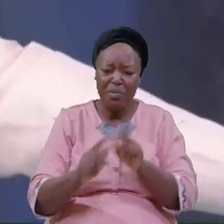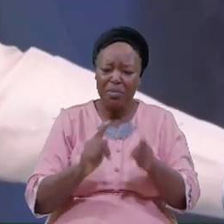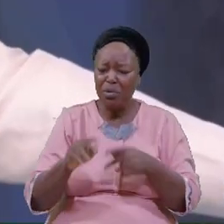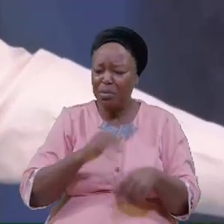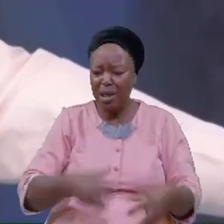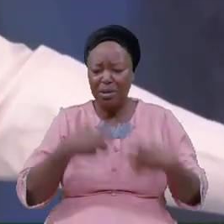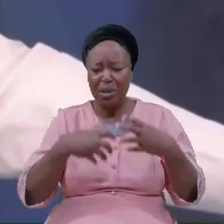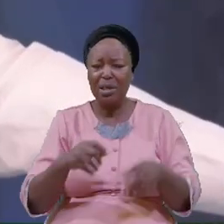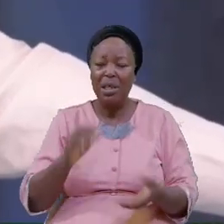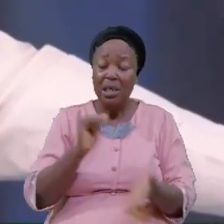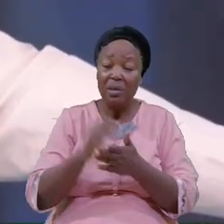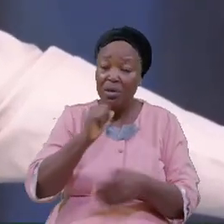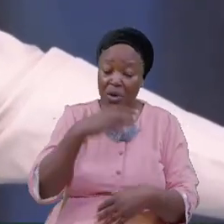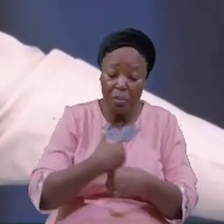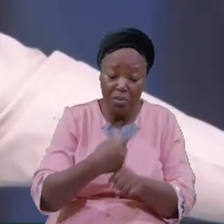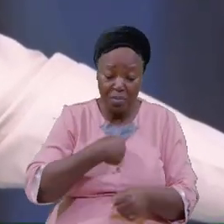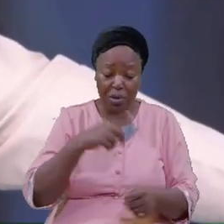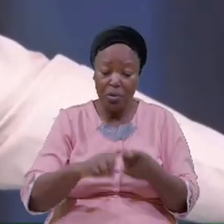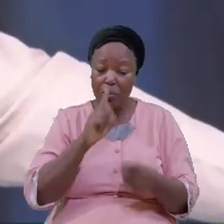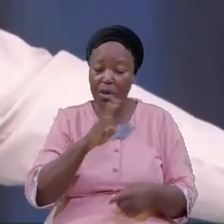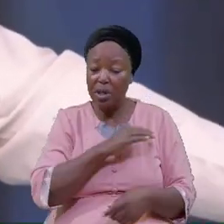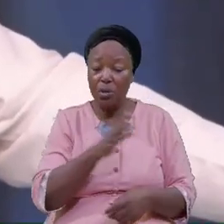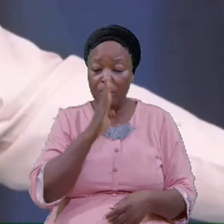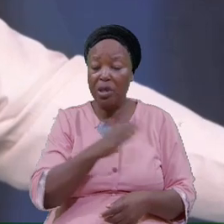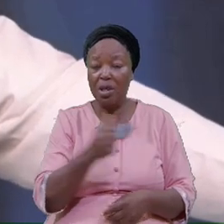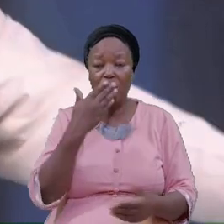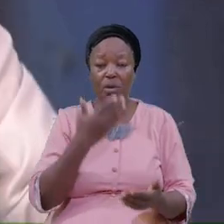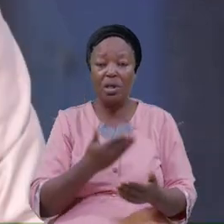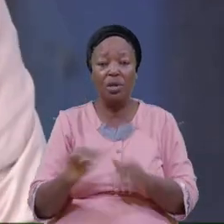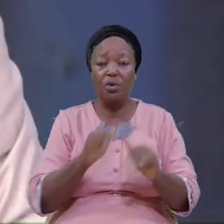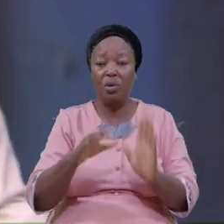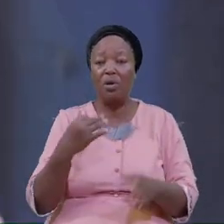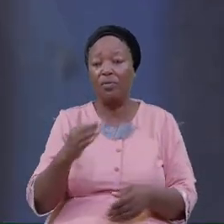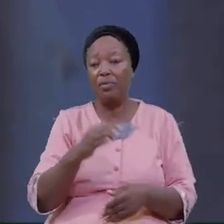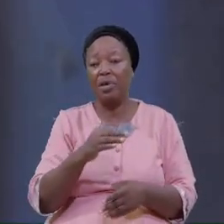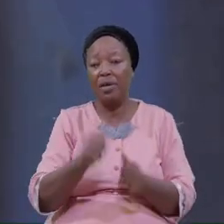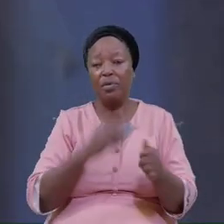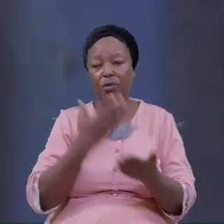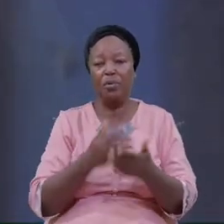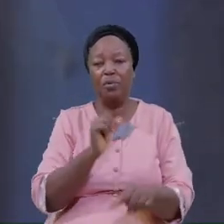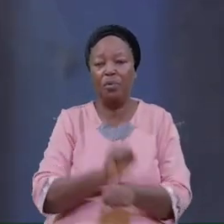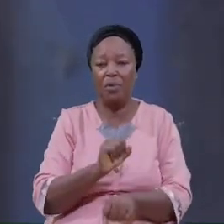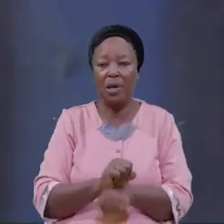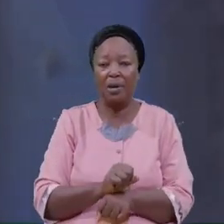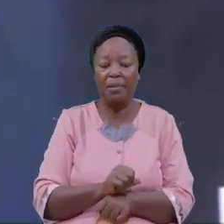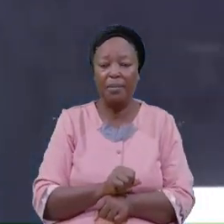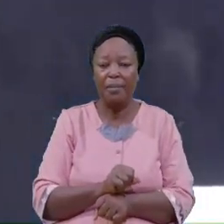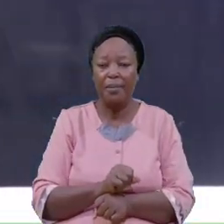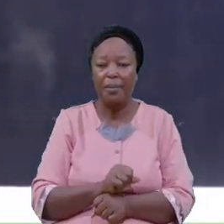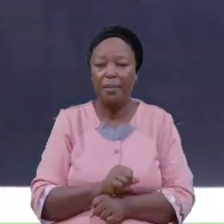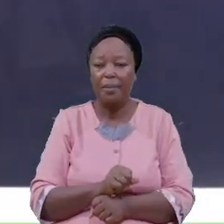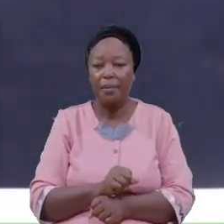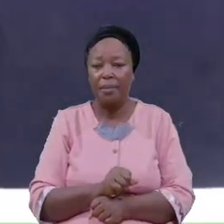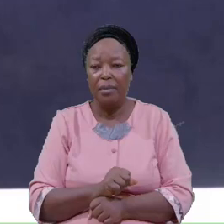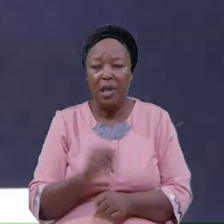of every good work. Et pousser tout le monde. Tu veux faire ce que tu veux. C'est ta volonté qui doit passer. Tu fais tomber tout le monde et tu veux faire ce que tu veux. In Psalm